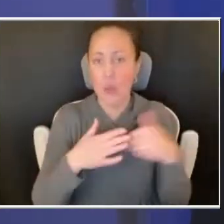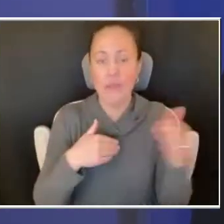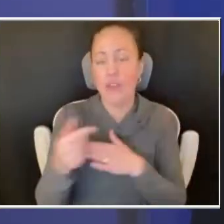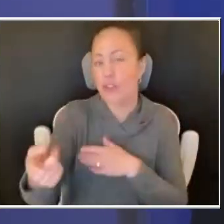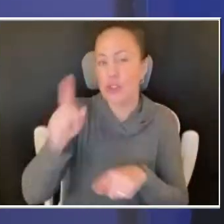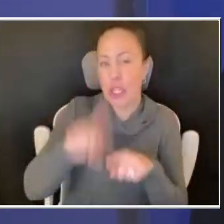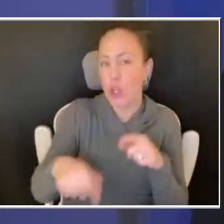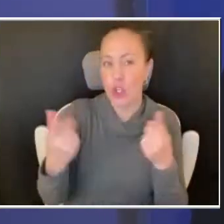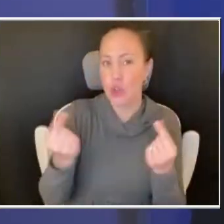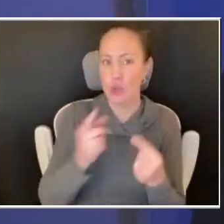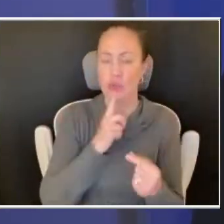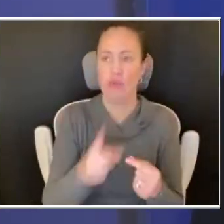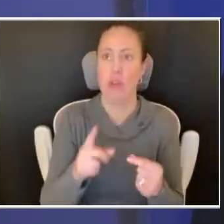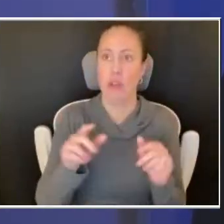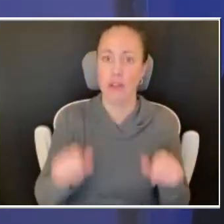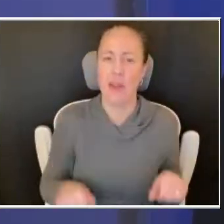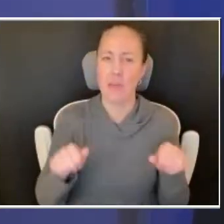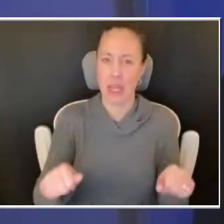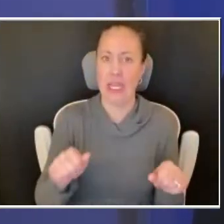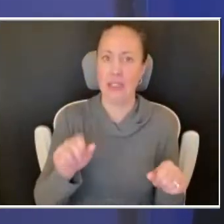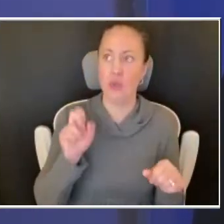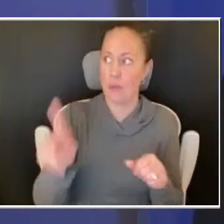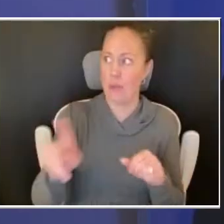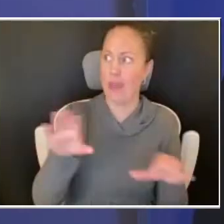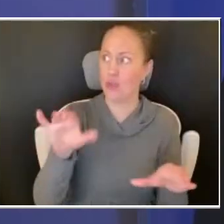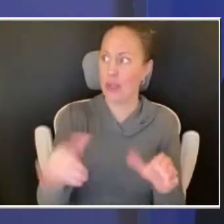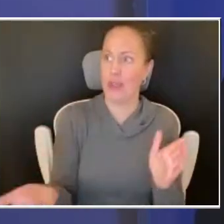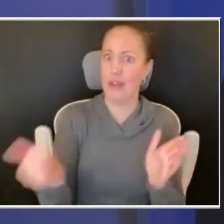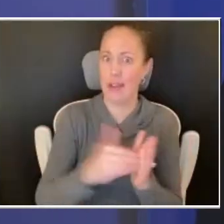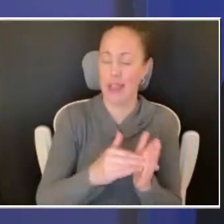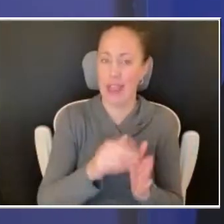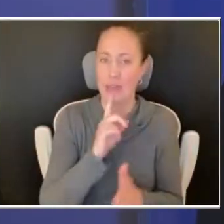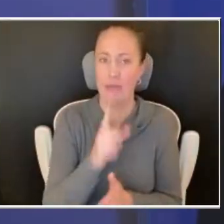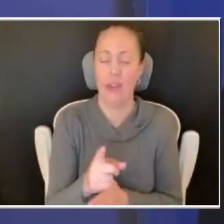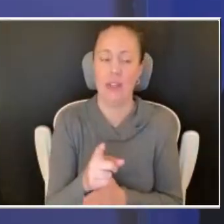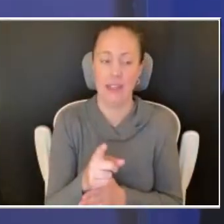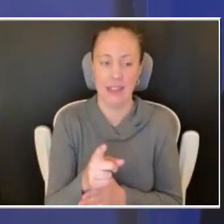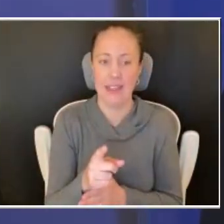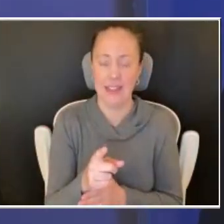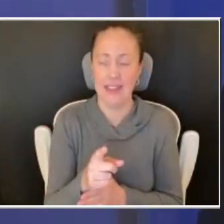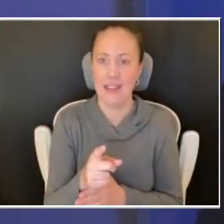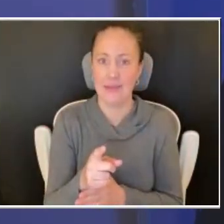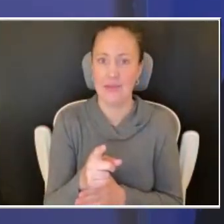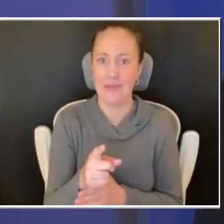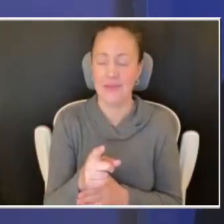to get back to those things was, soccer